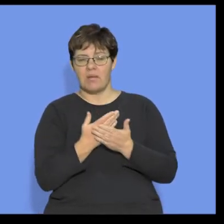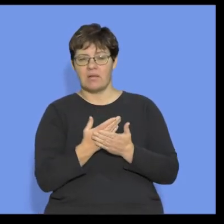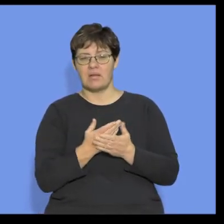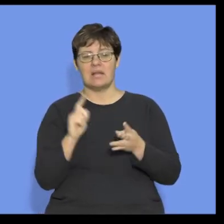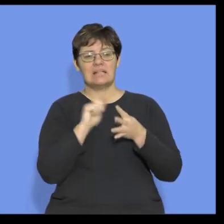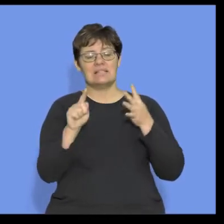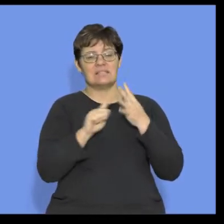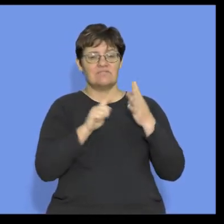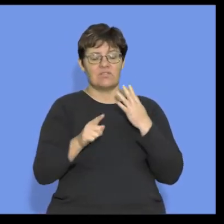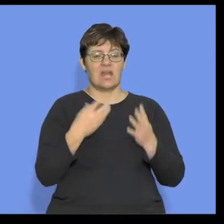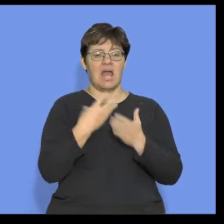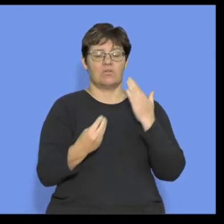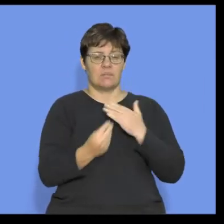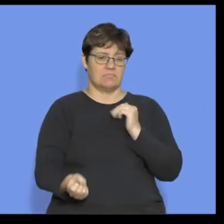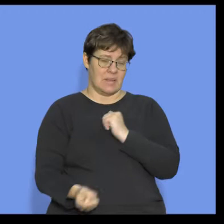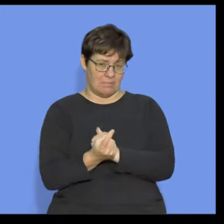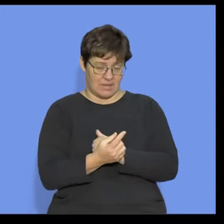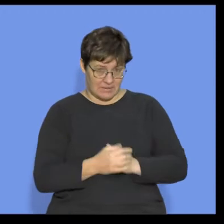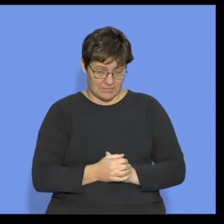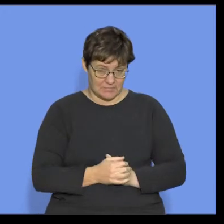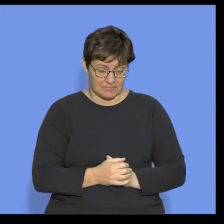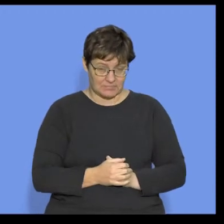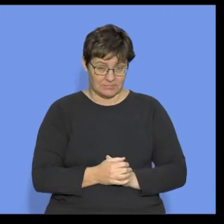all different outcomes occurring.